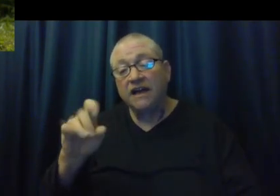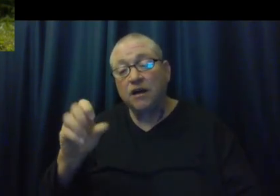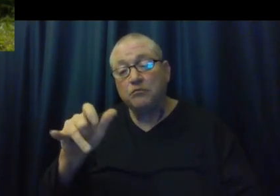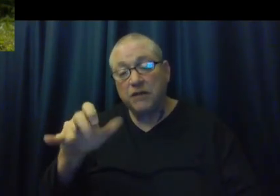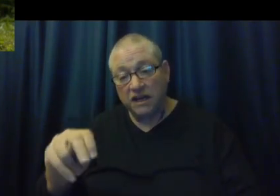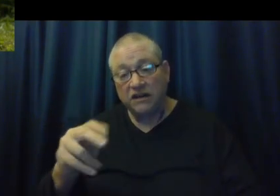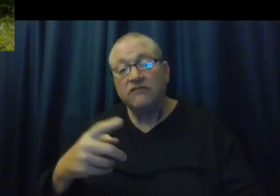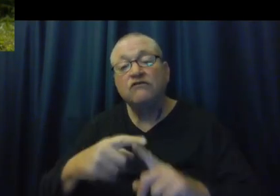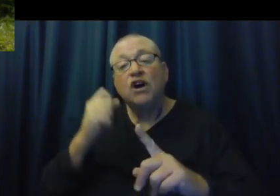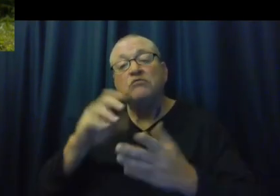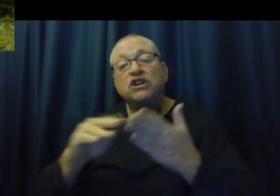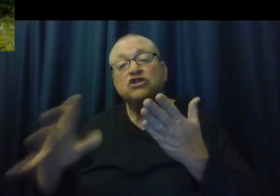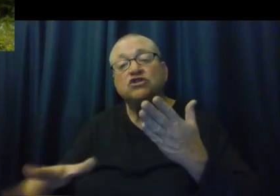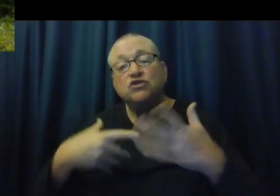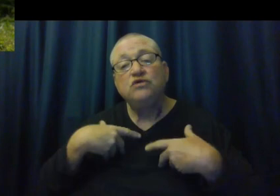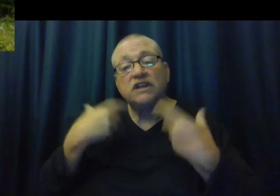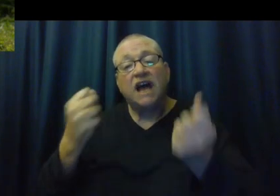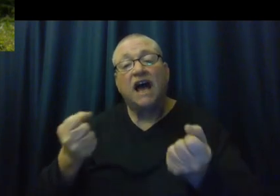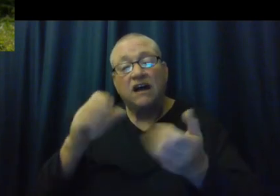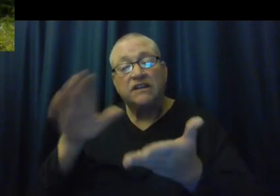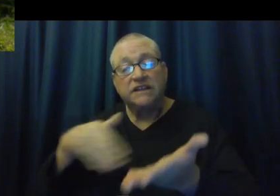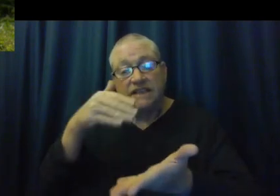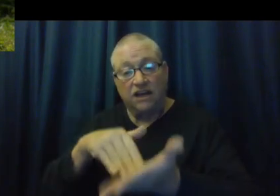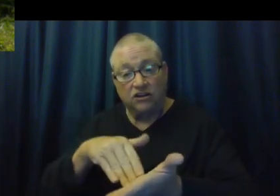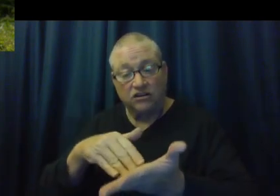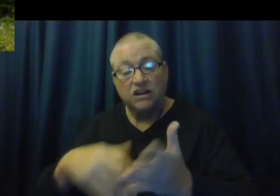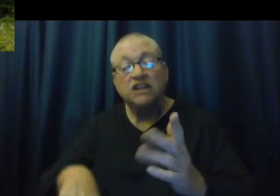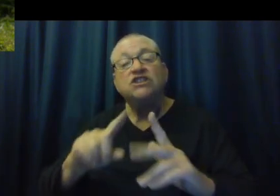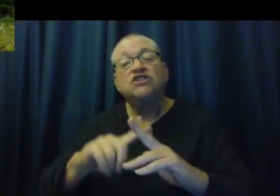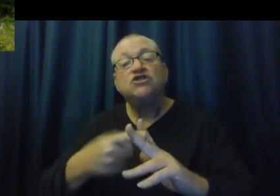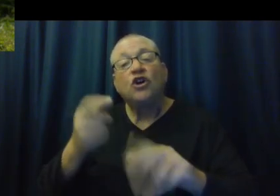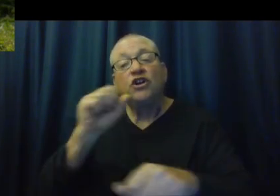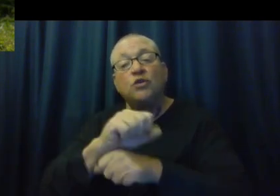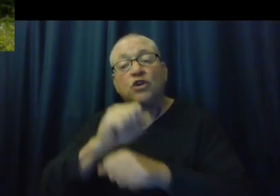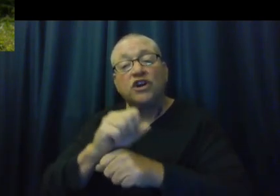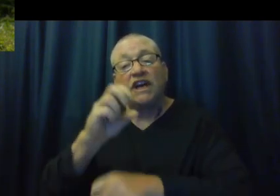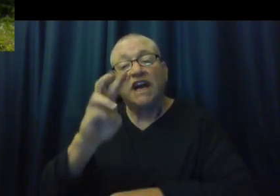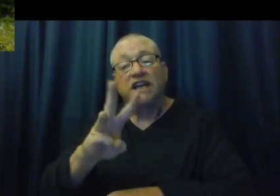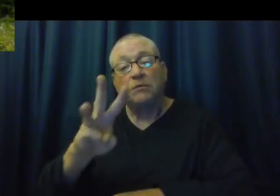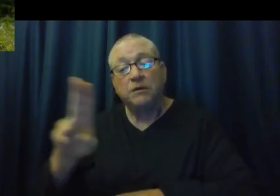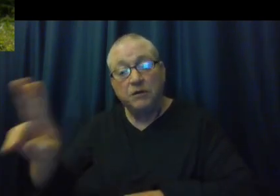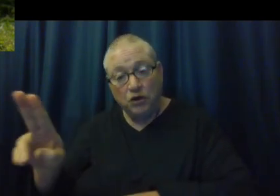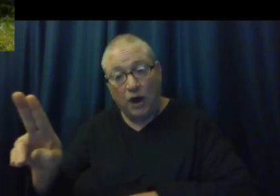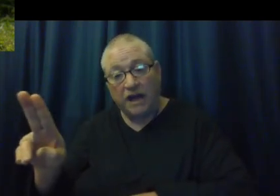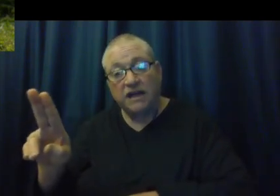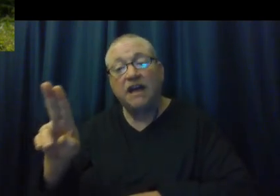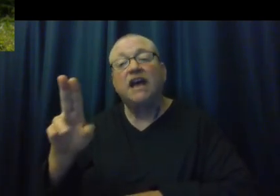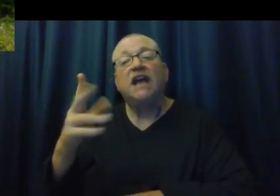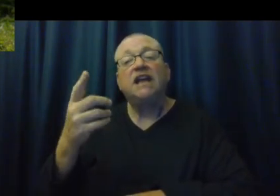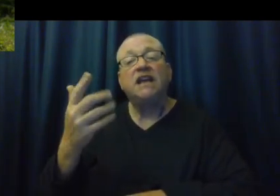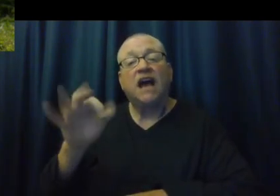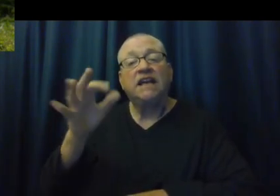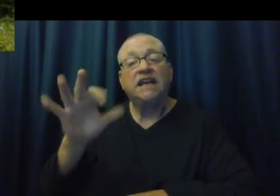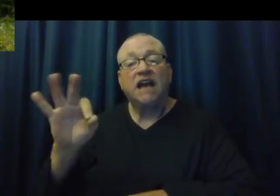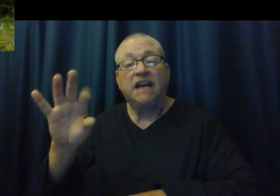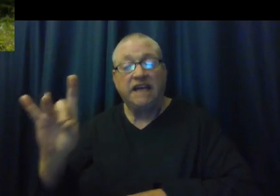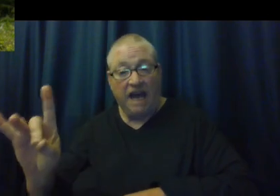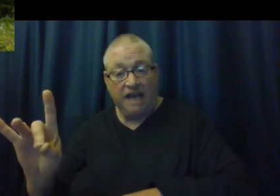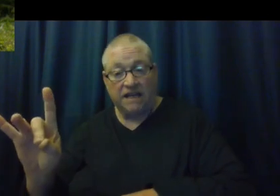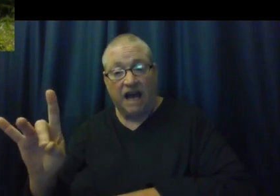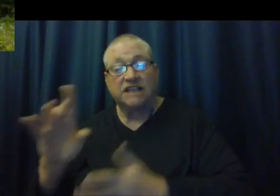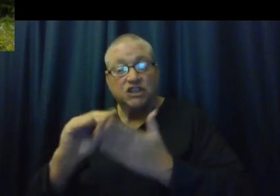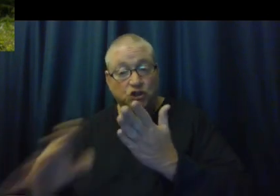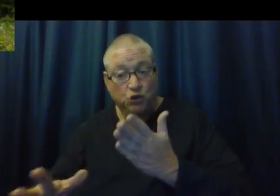is Jessica Heidemann from the Student Health Center. Jessica started working at WWU in 1998 as a